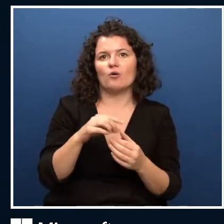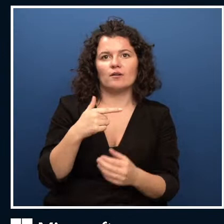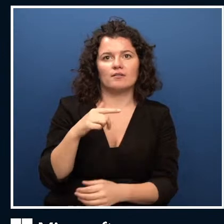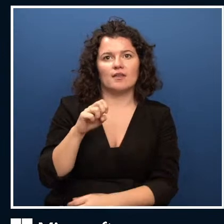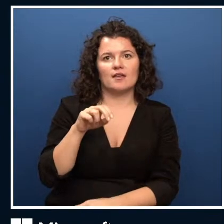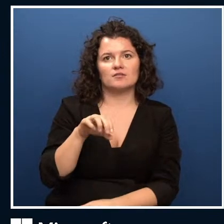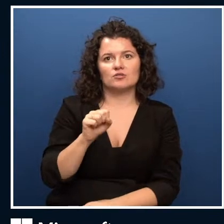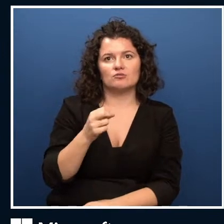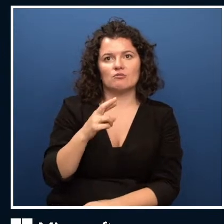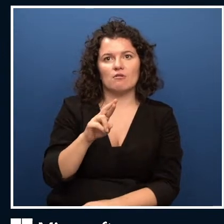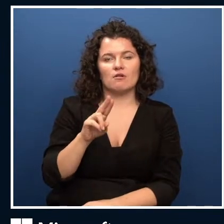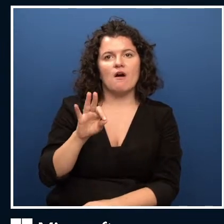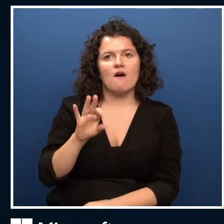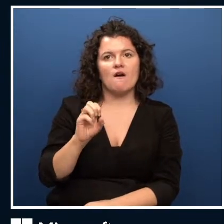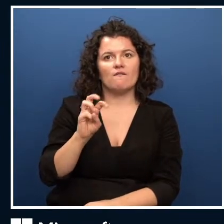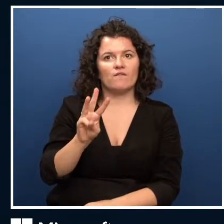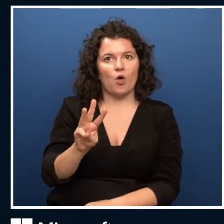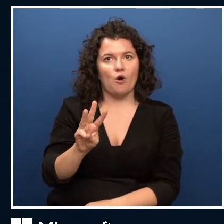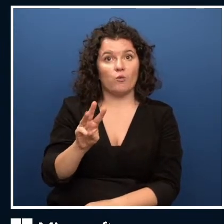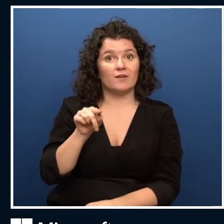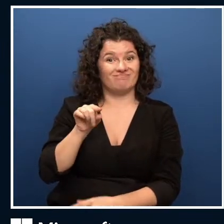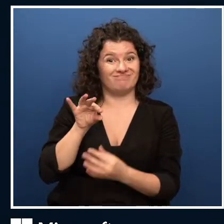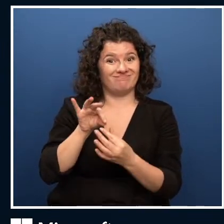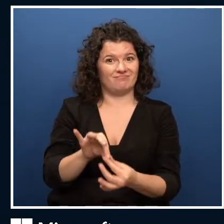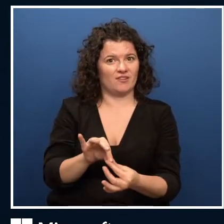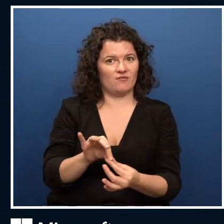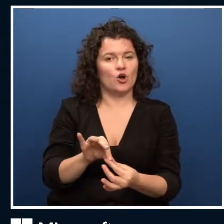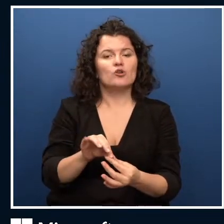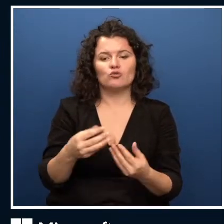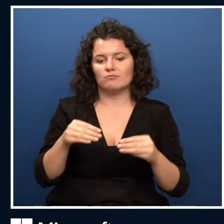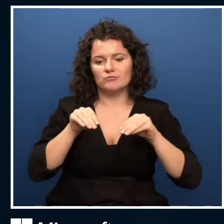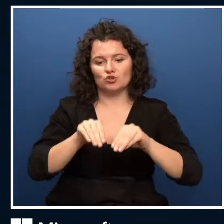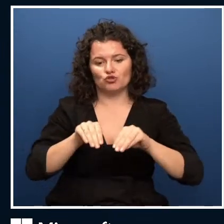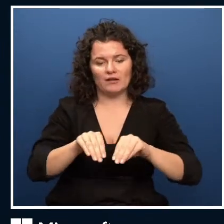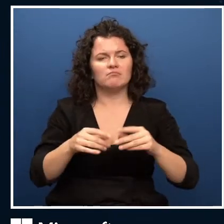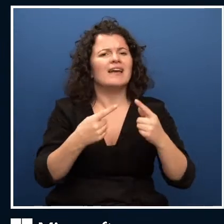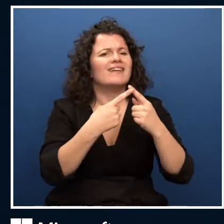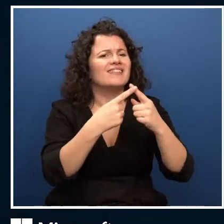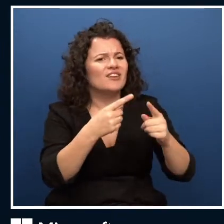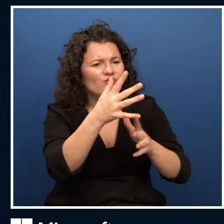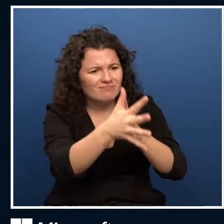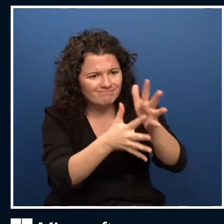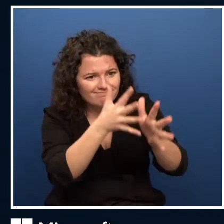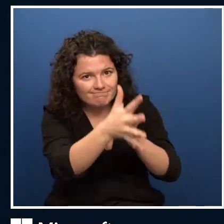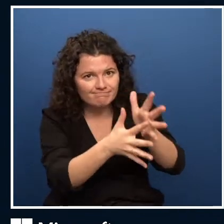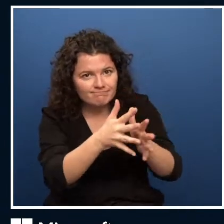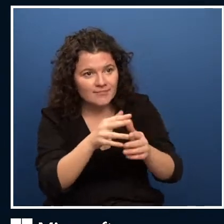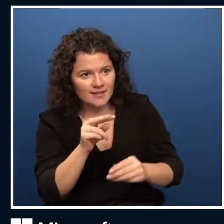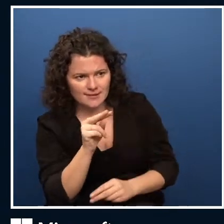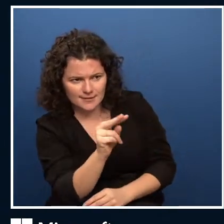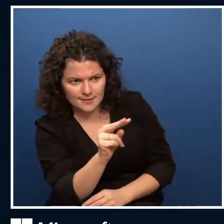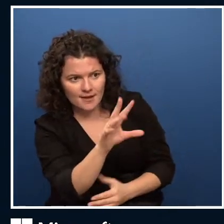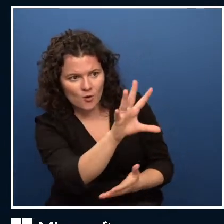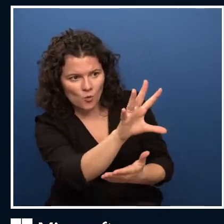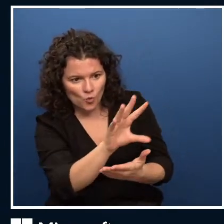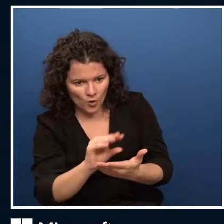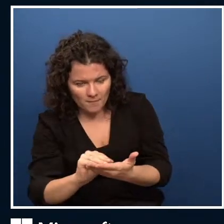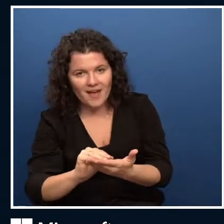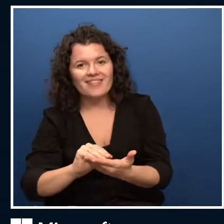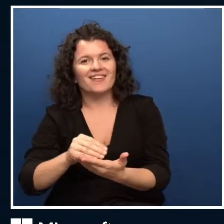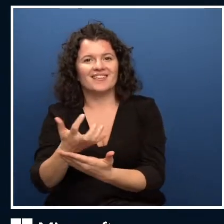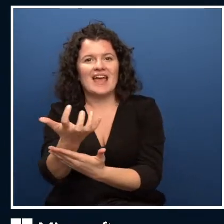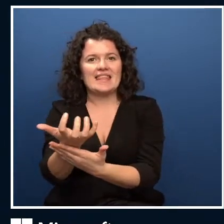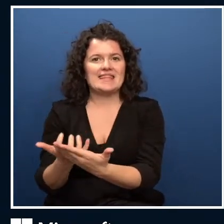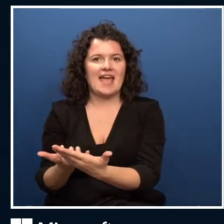the dataset to detect these different images and convert them into text. And I specifically